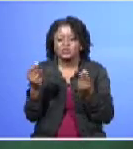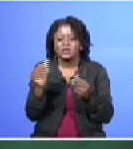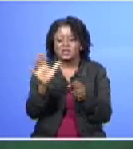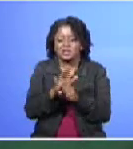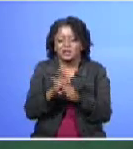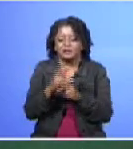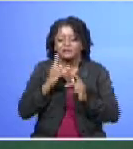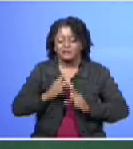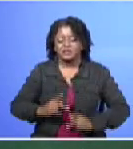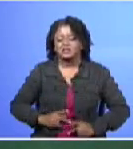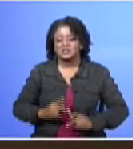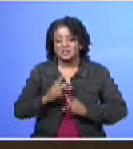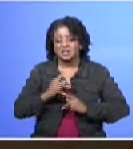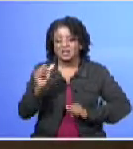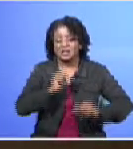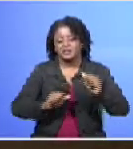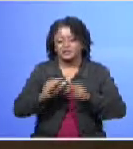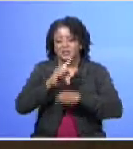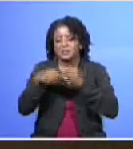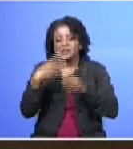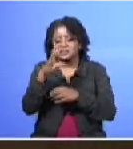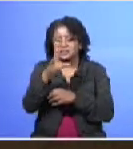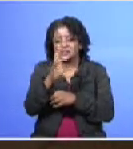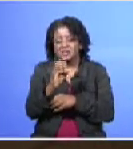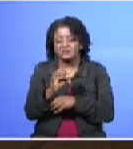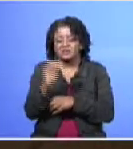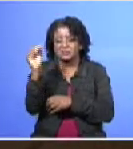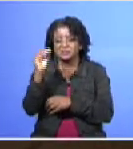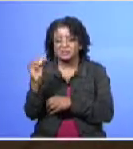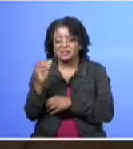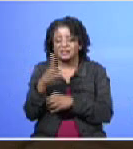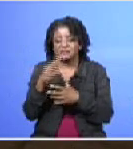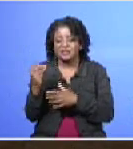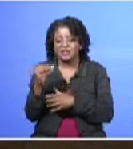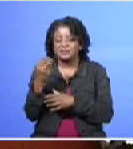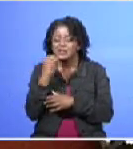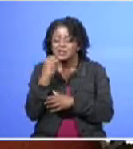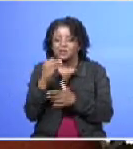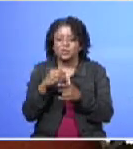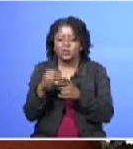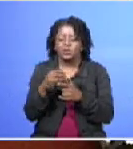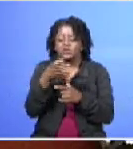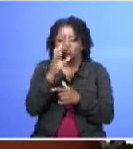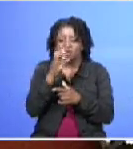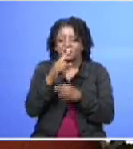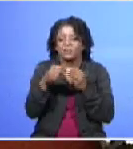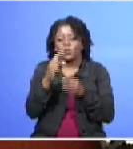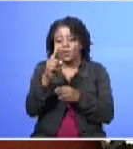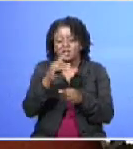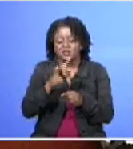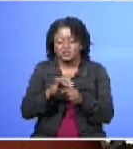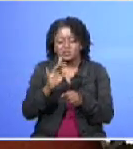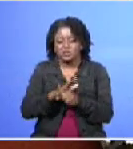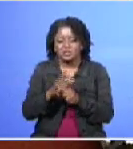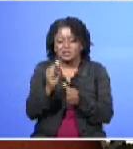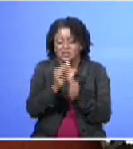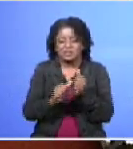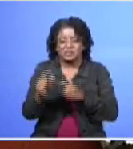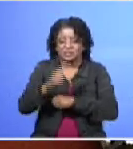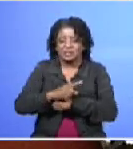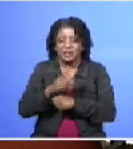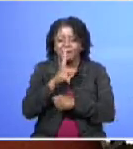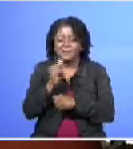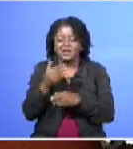And about 70% of them eat or drink one soda every day. We know that being overweight could shorten your